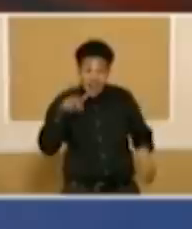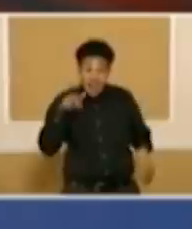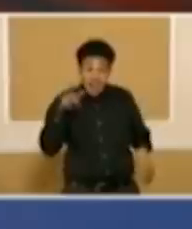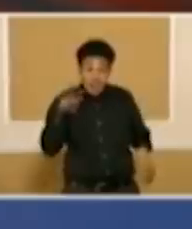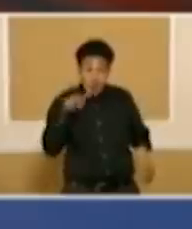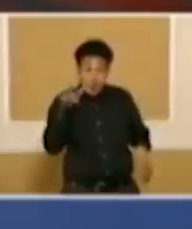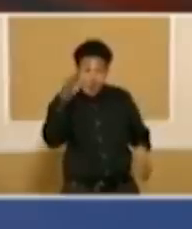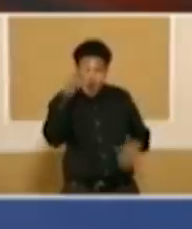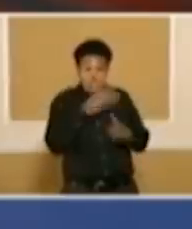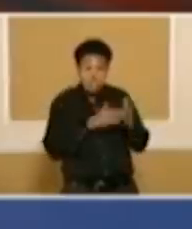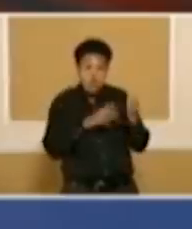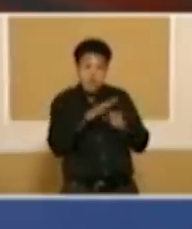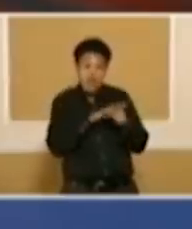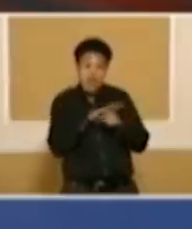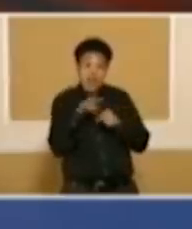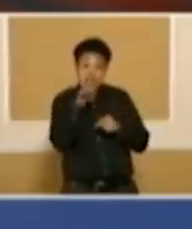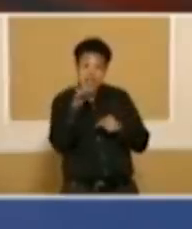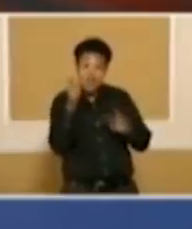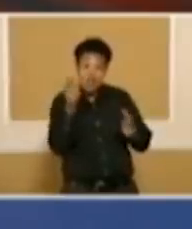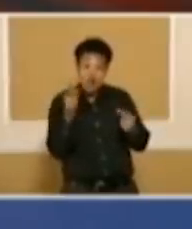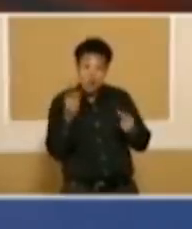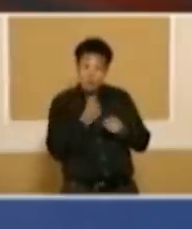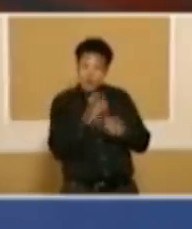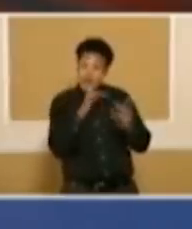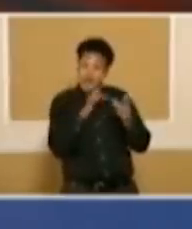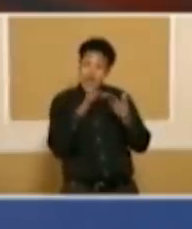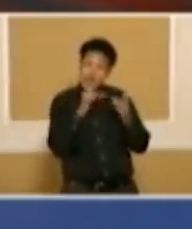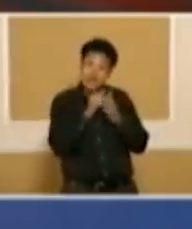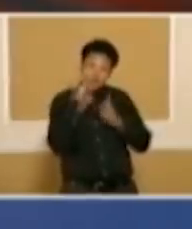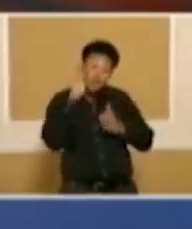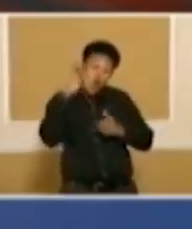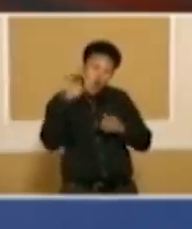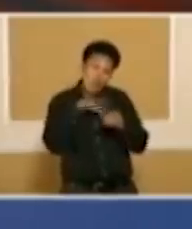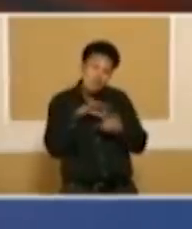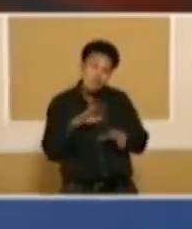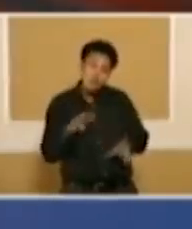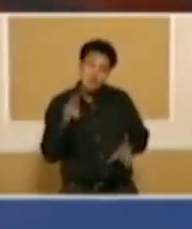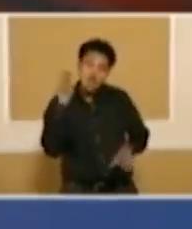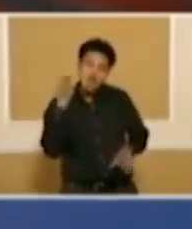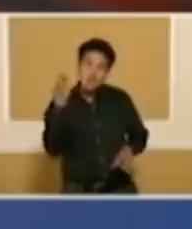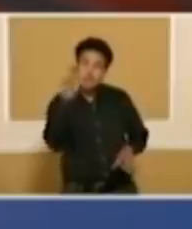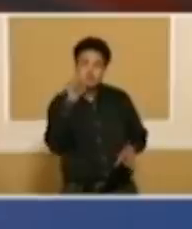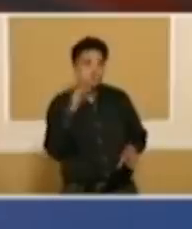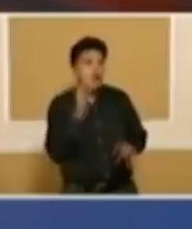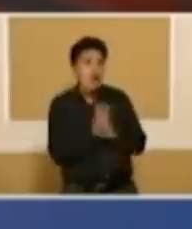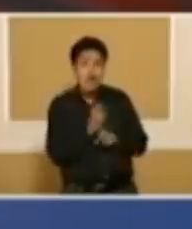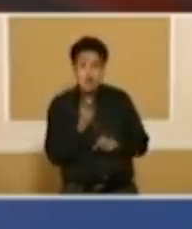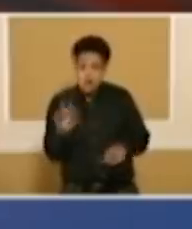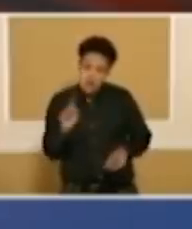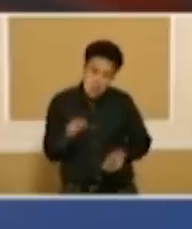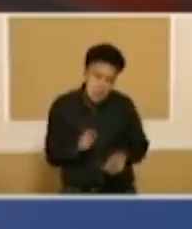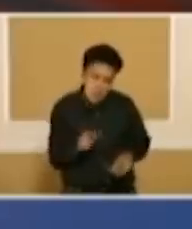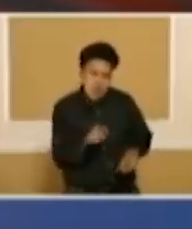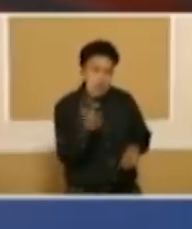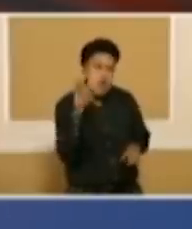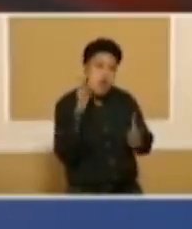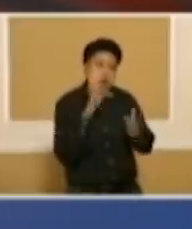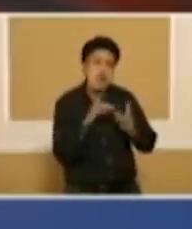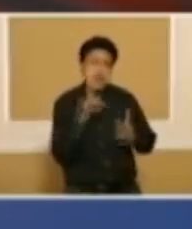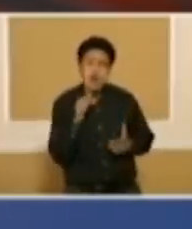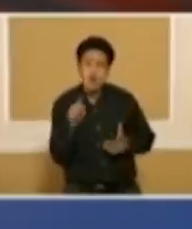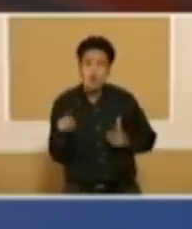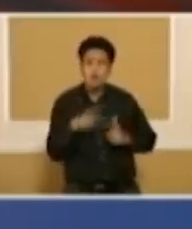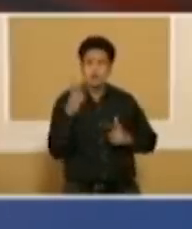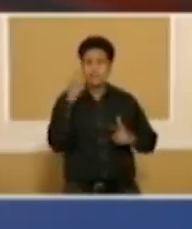some of the paths that they do, making contact with every voter. So yes, when you see